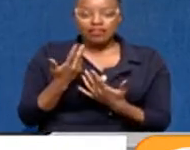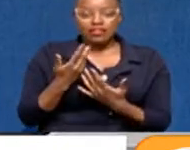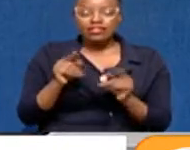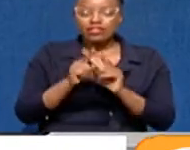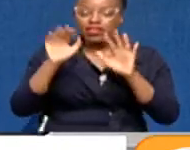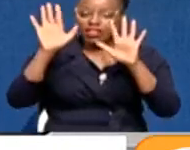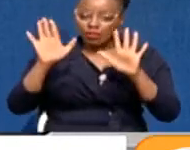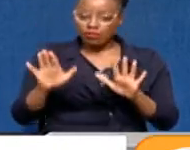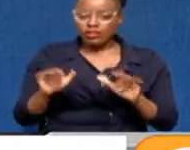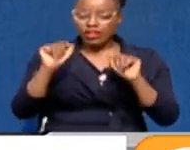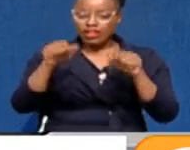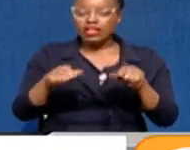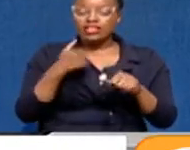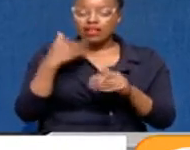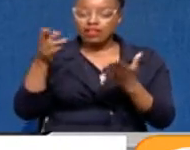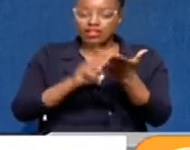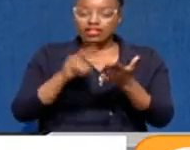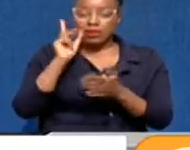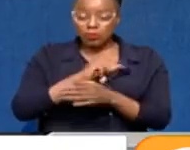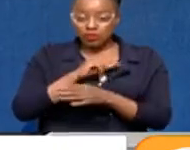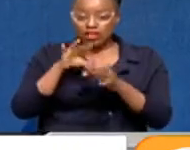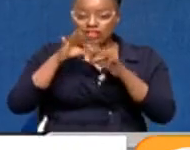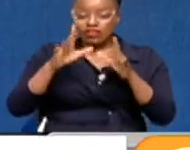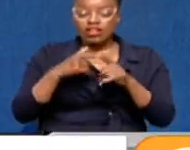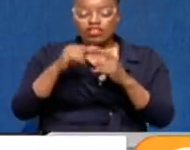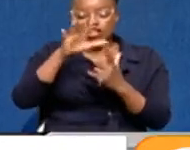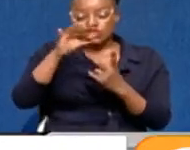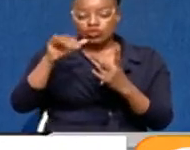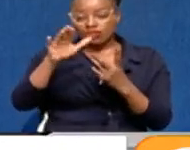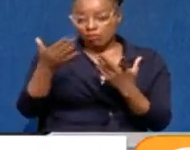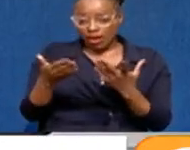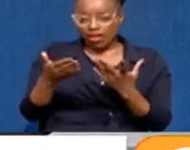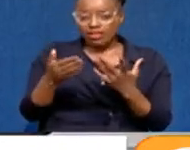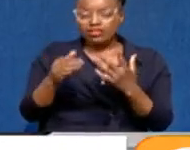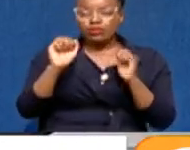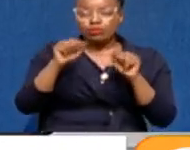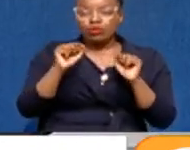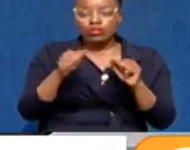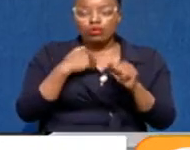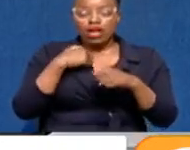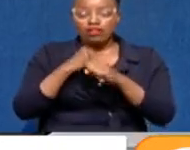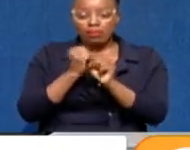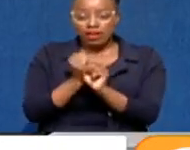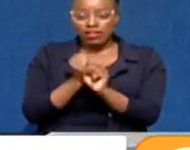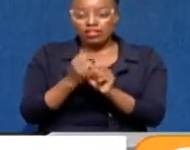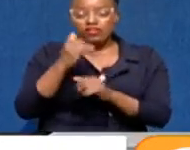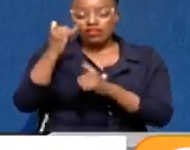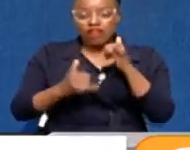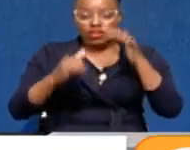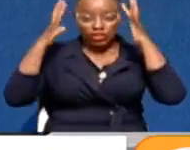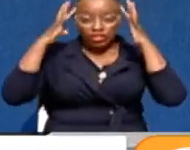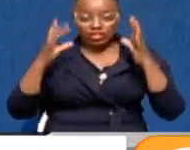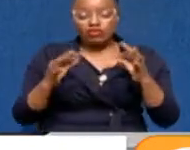doubt significant, and had they registered as voters, their choices at the ballot would tilt the scales in final